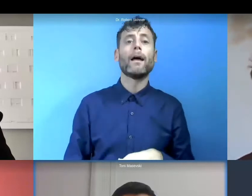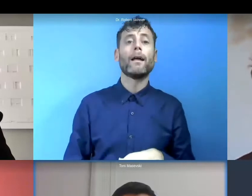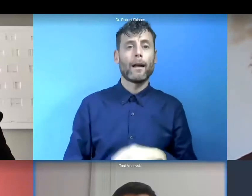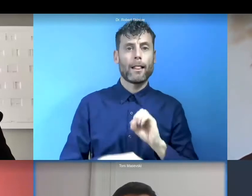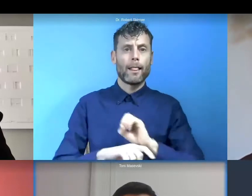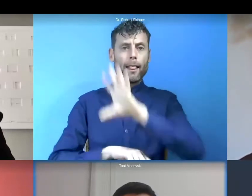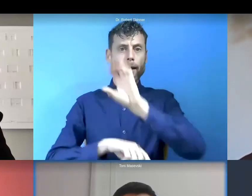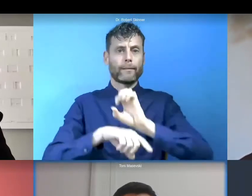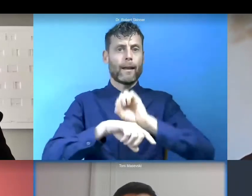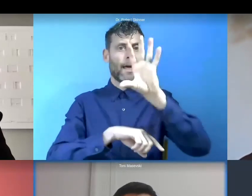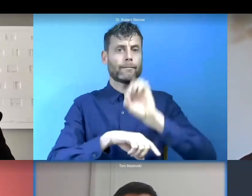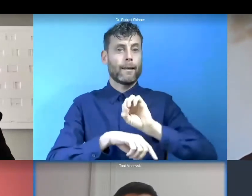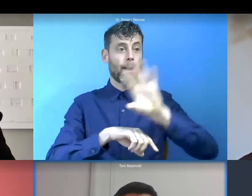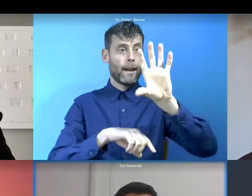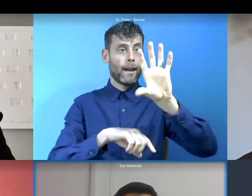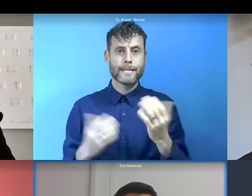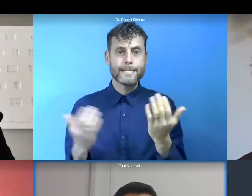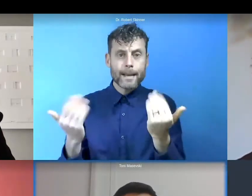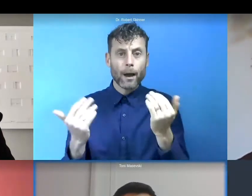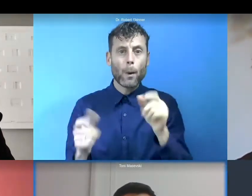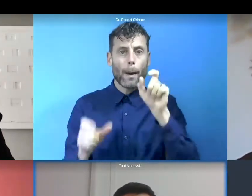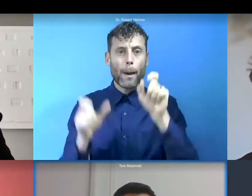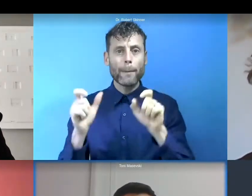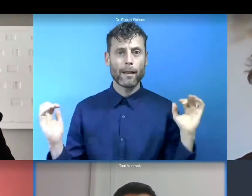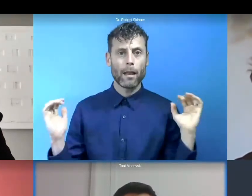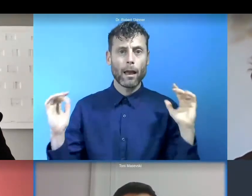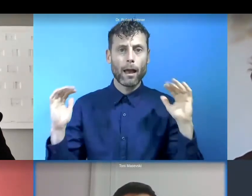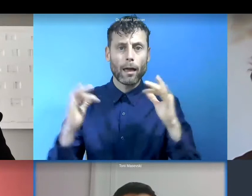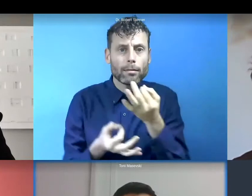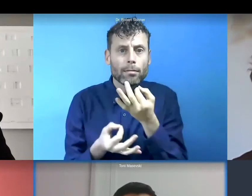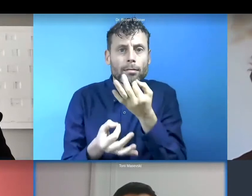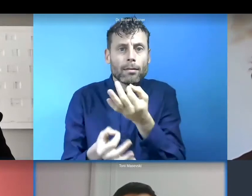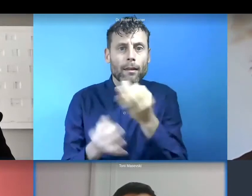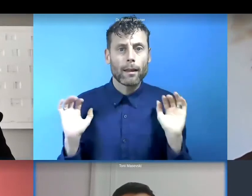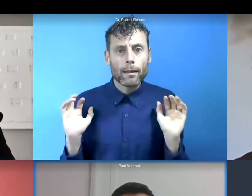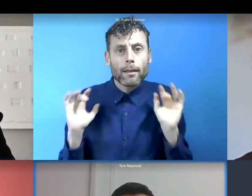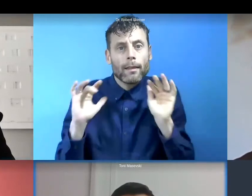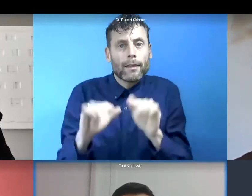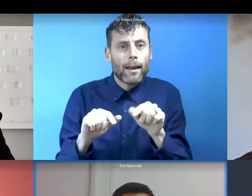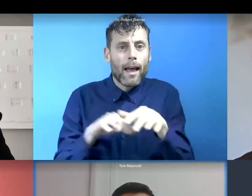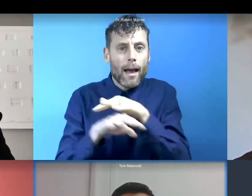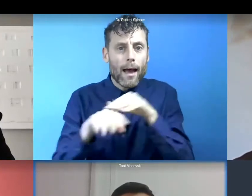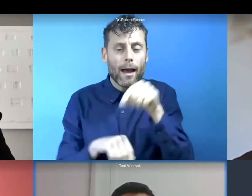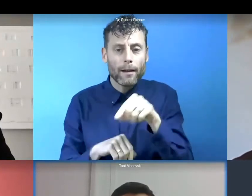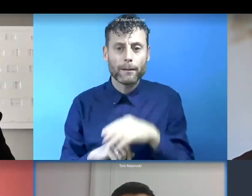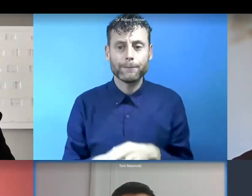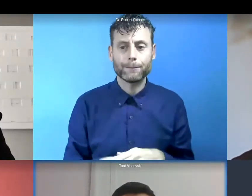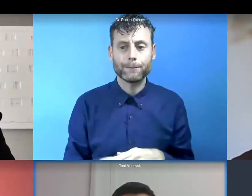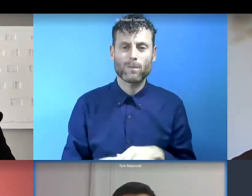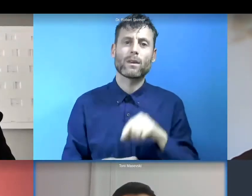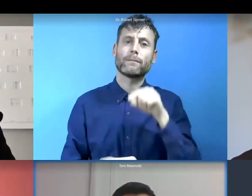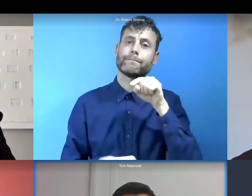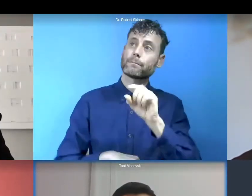One of the facts is that most of the installations were actually installed on the public space. And throughout